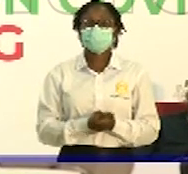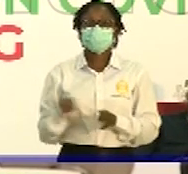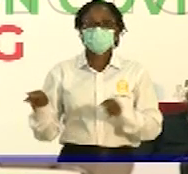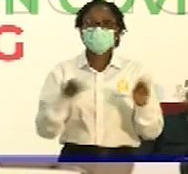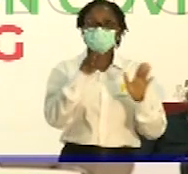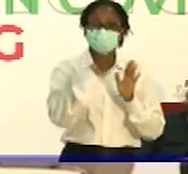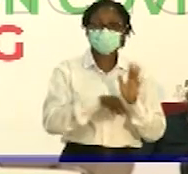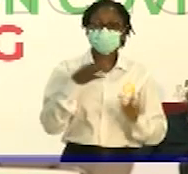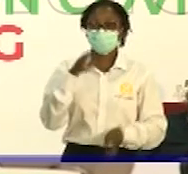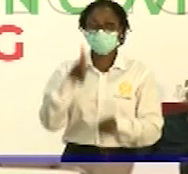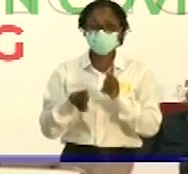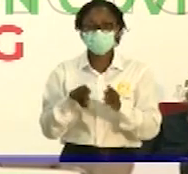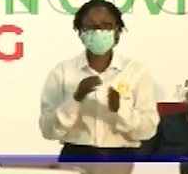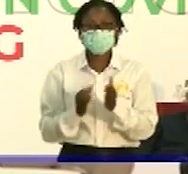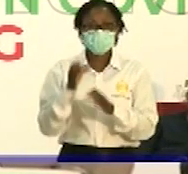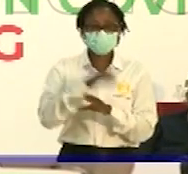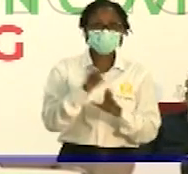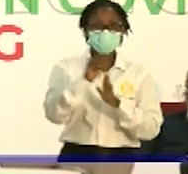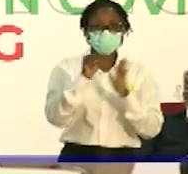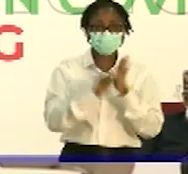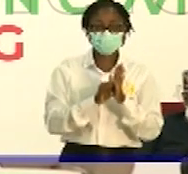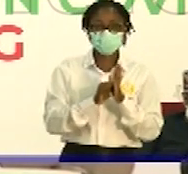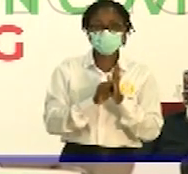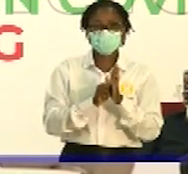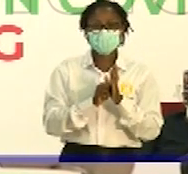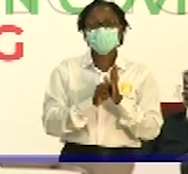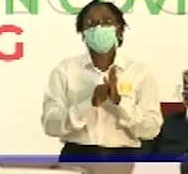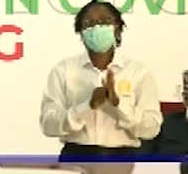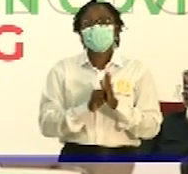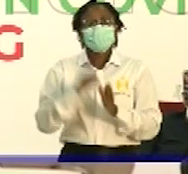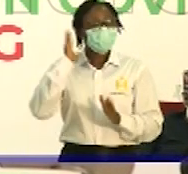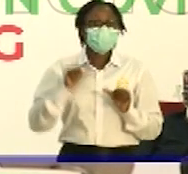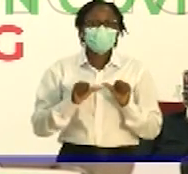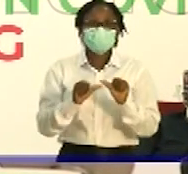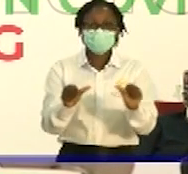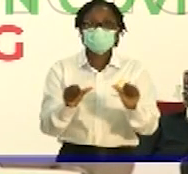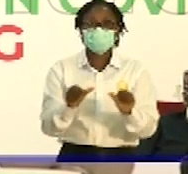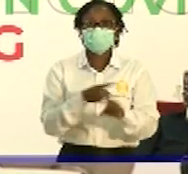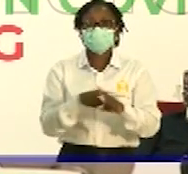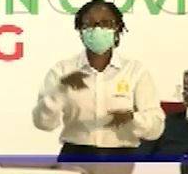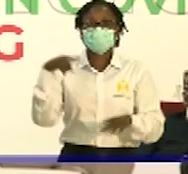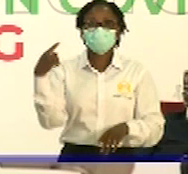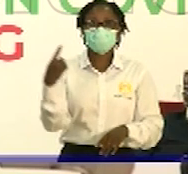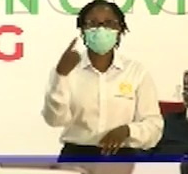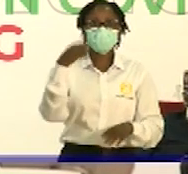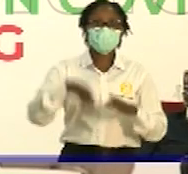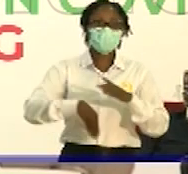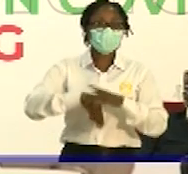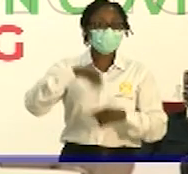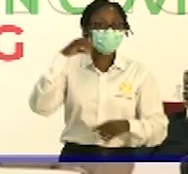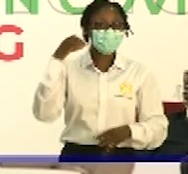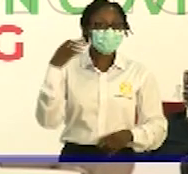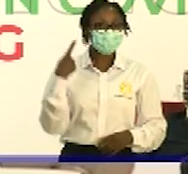Movement of people across state borders as well as goods will continue, but only outside the curfew hours.